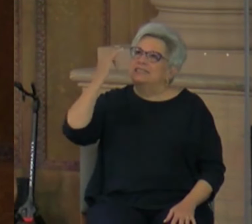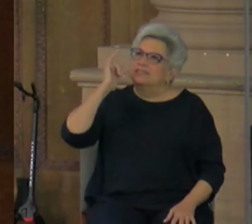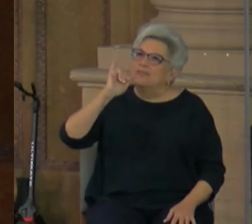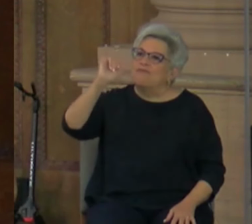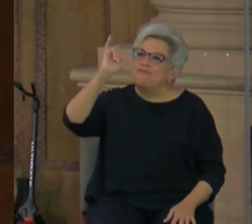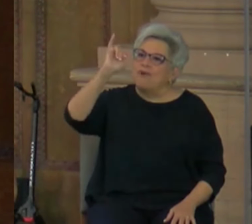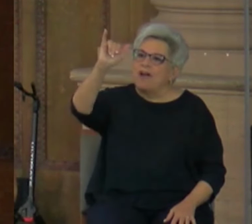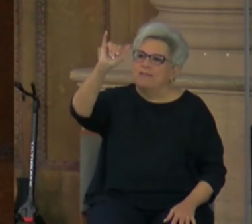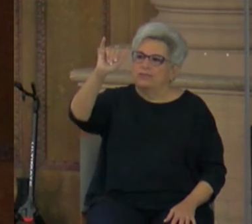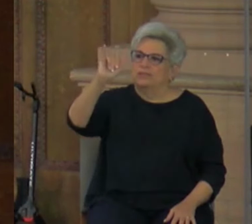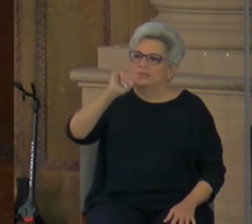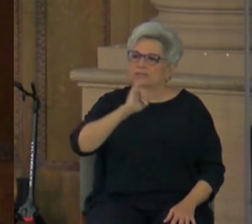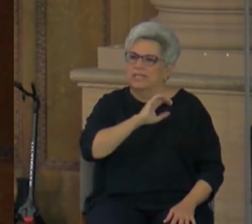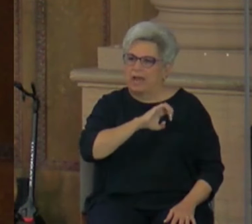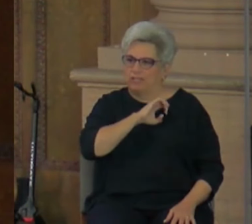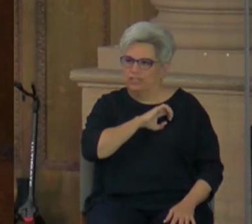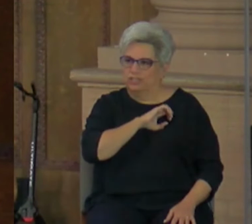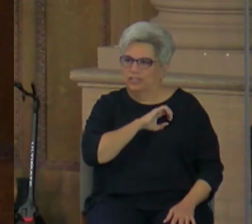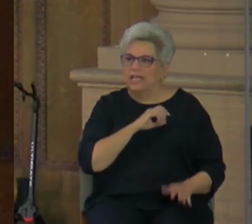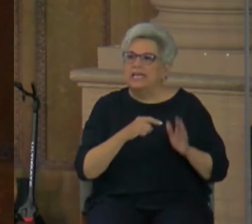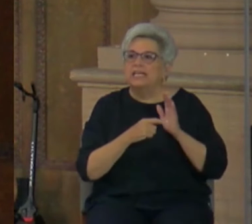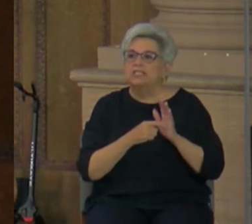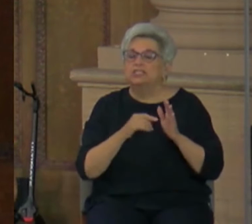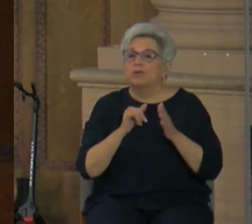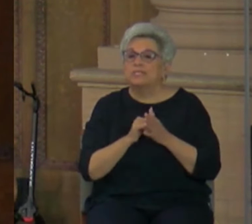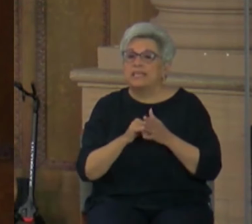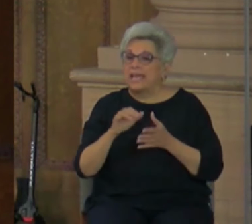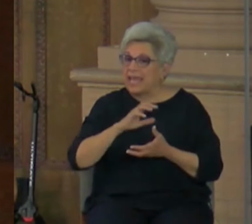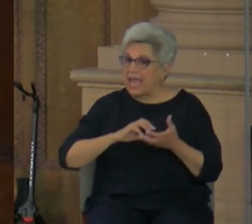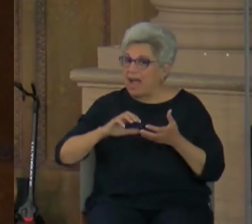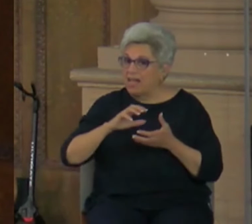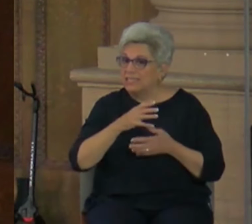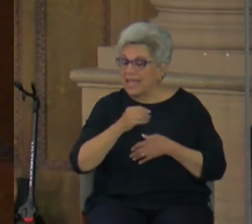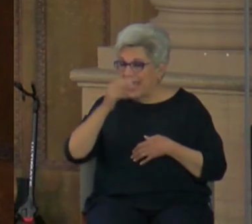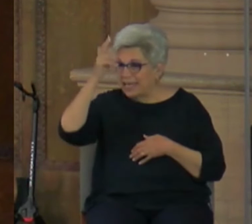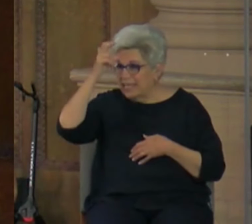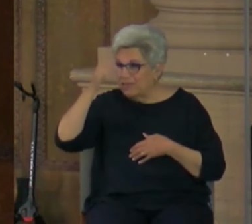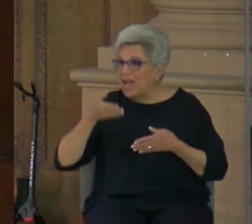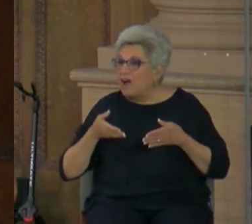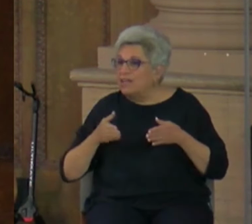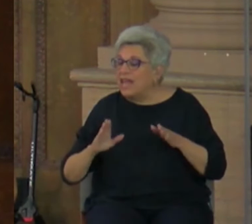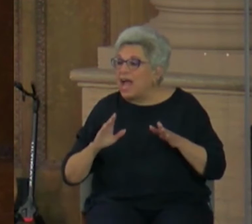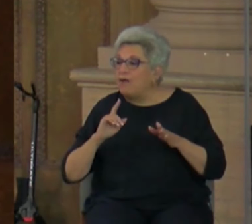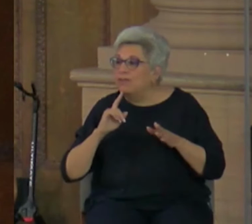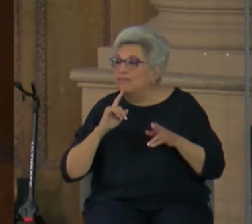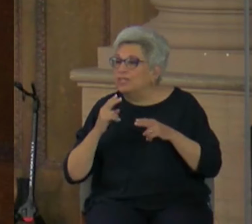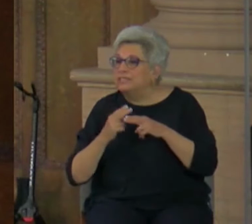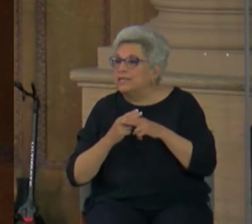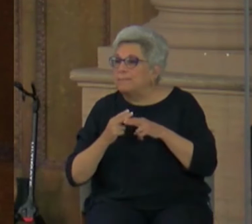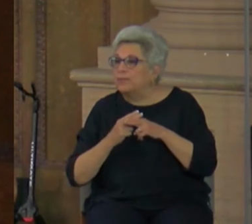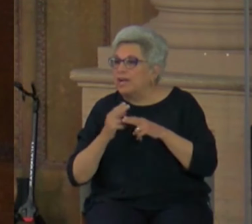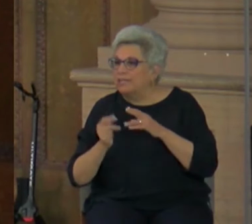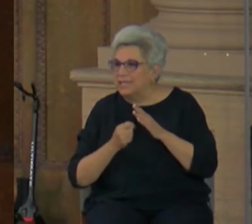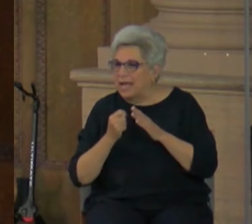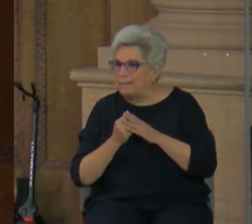Also, he shows that chaos and evil are allowed within creation for a time, but they're